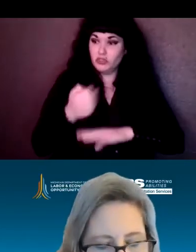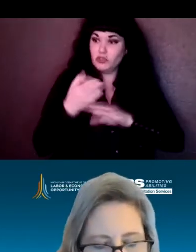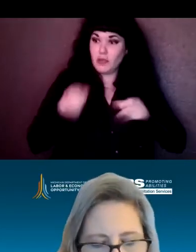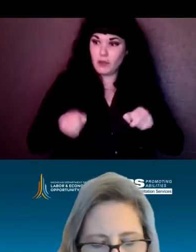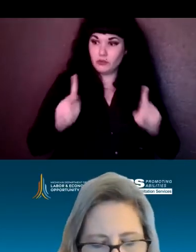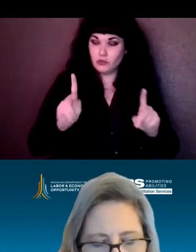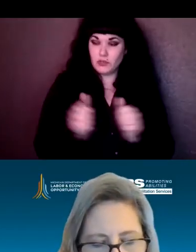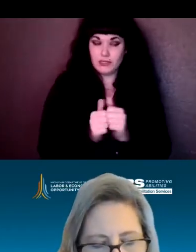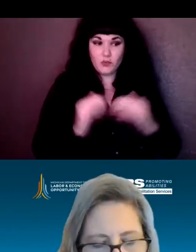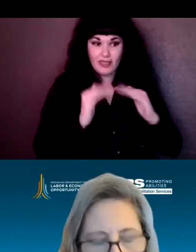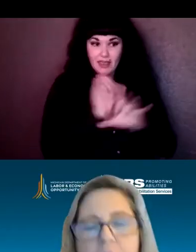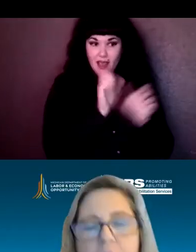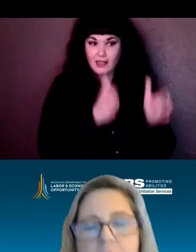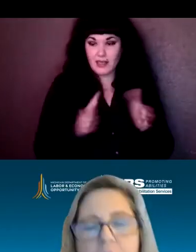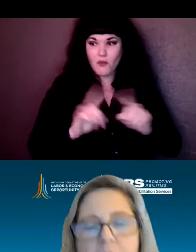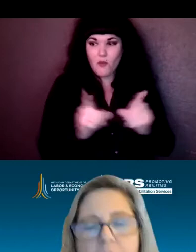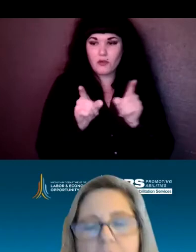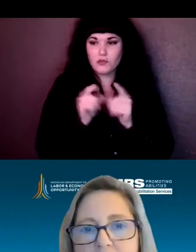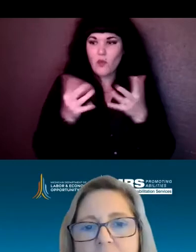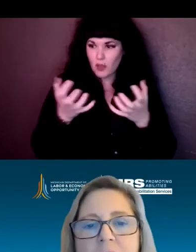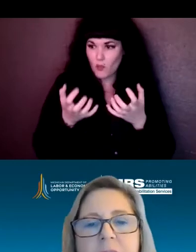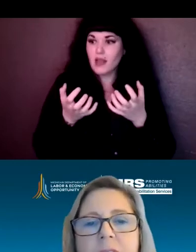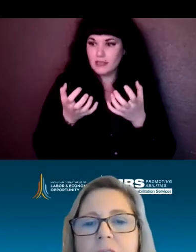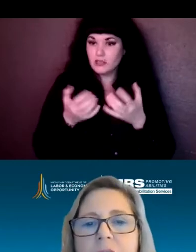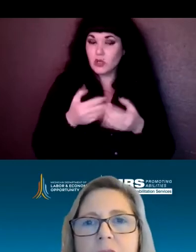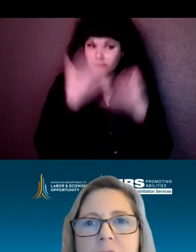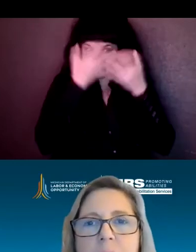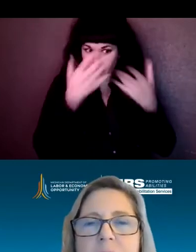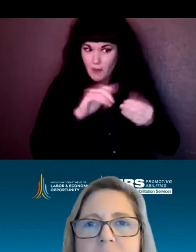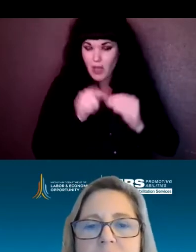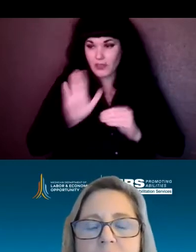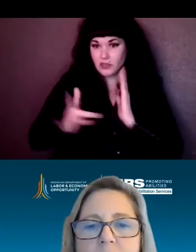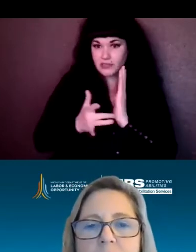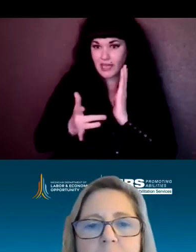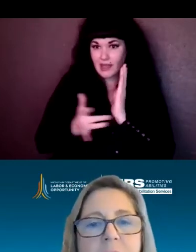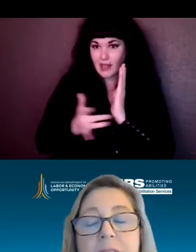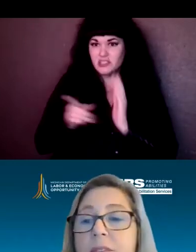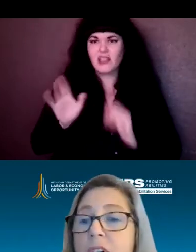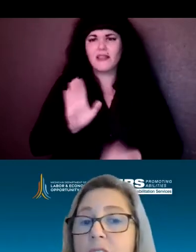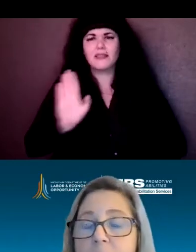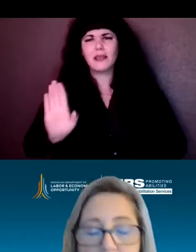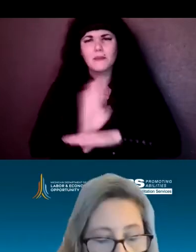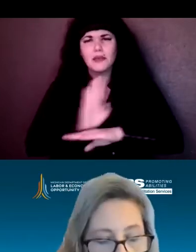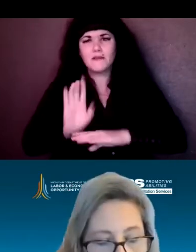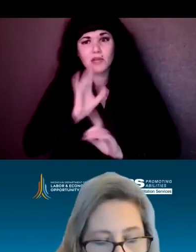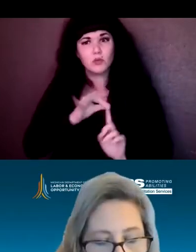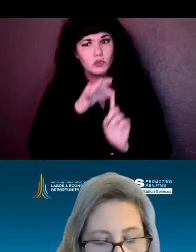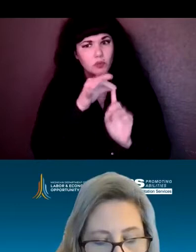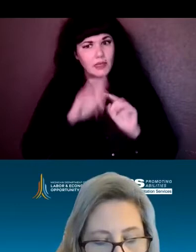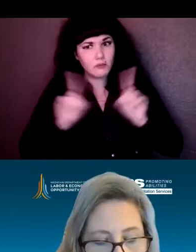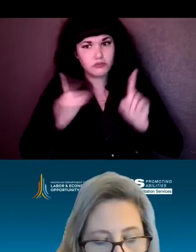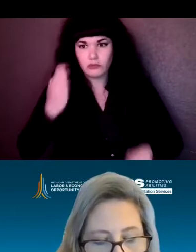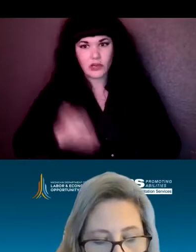but I also wanted to share about their technology. They have a very unique business, something I had never heard about,